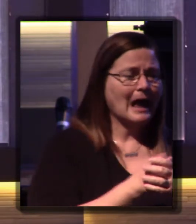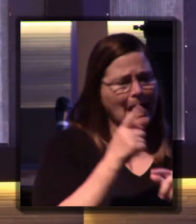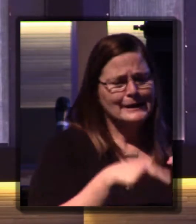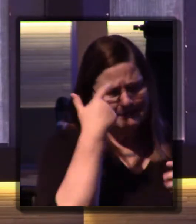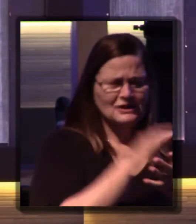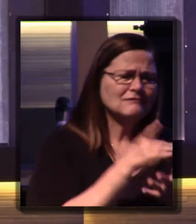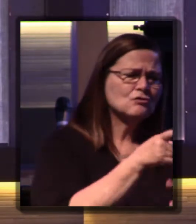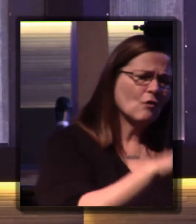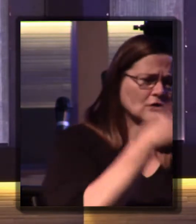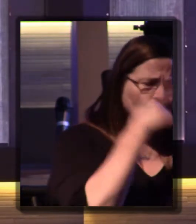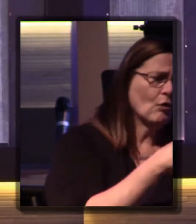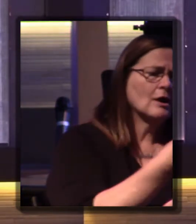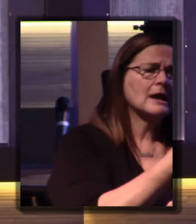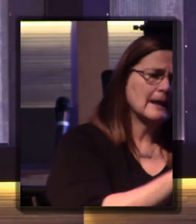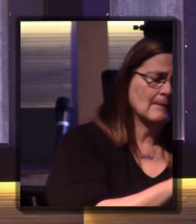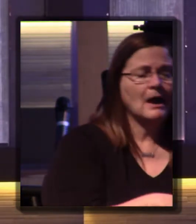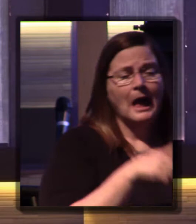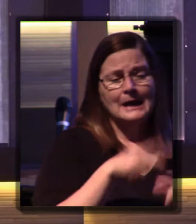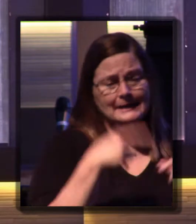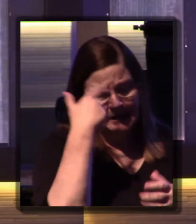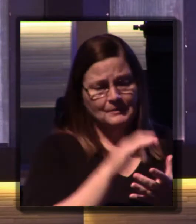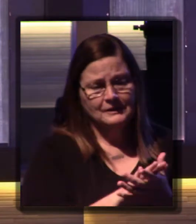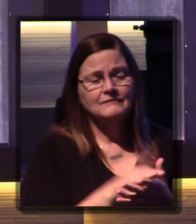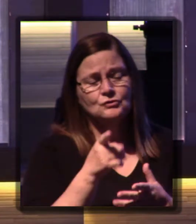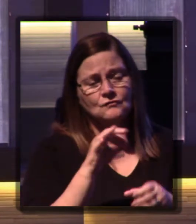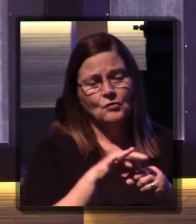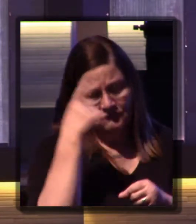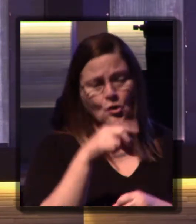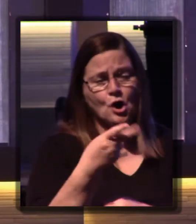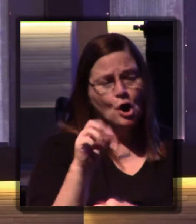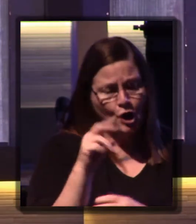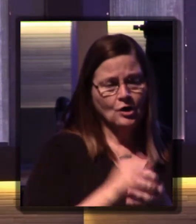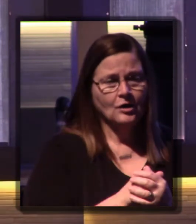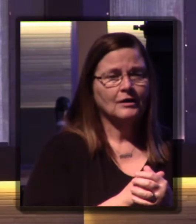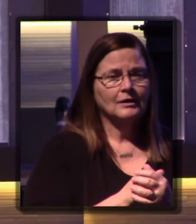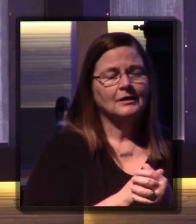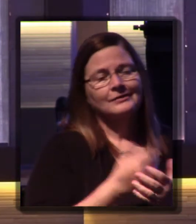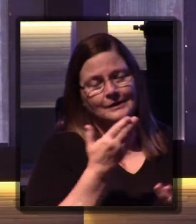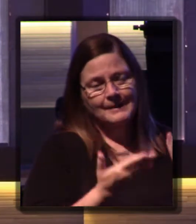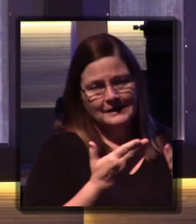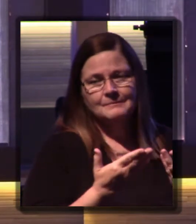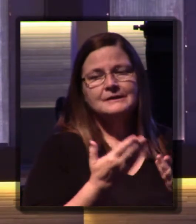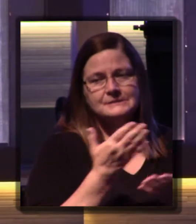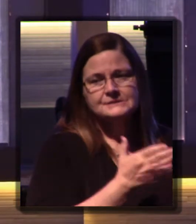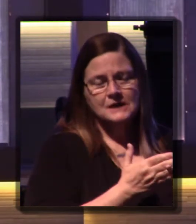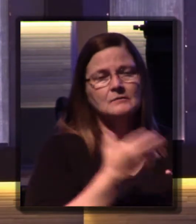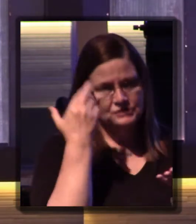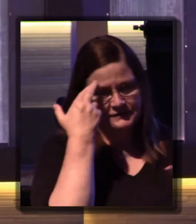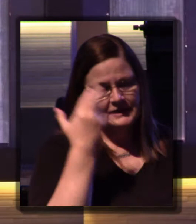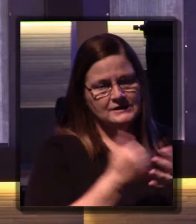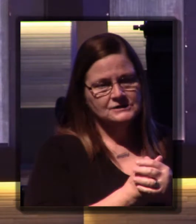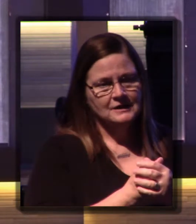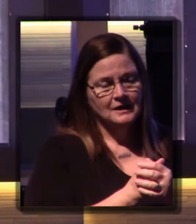her. Well, okay, there may be some justification in a worldly sense to have that